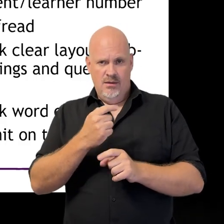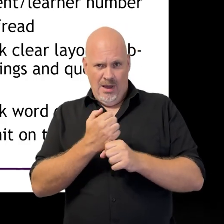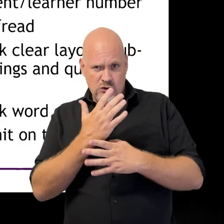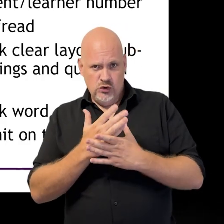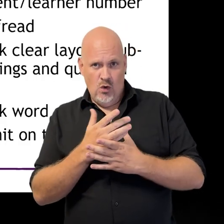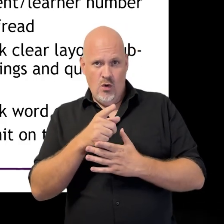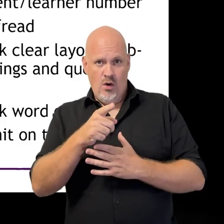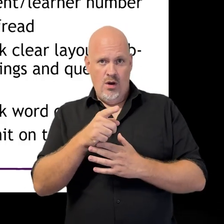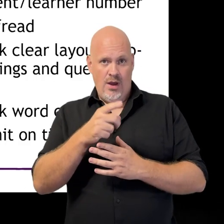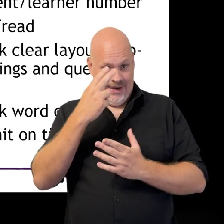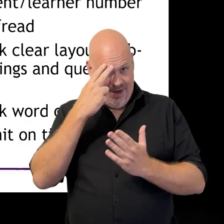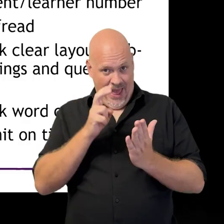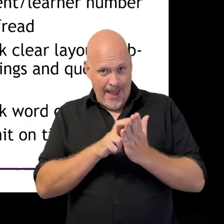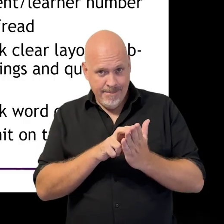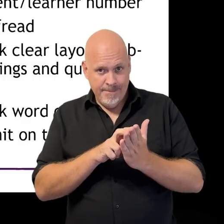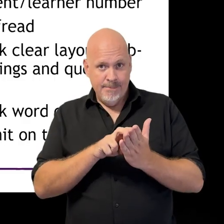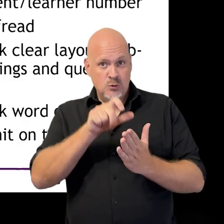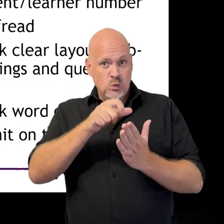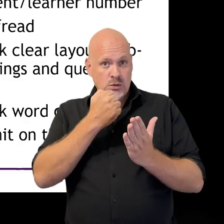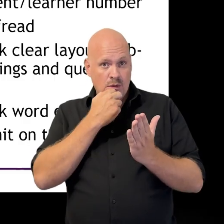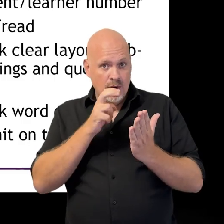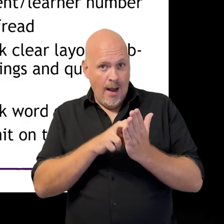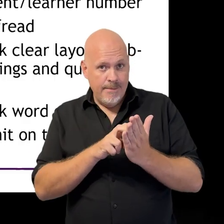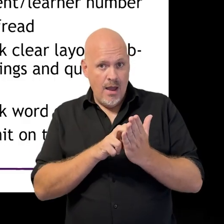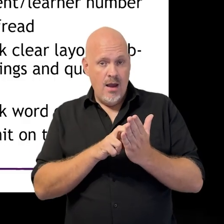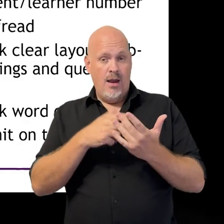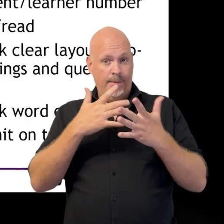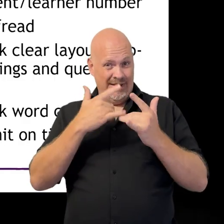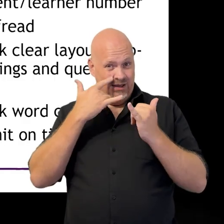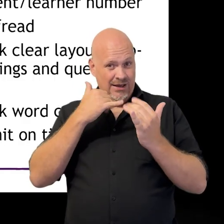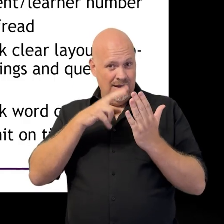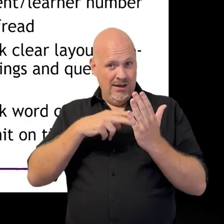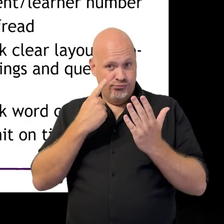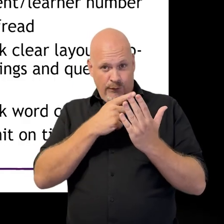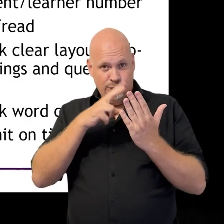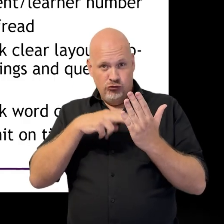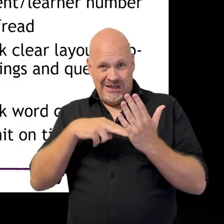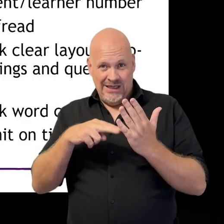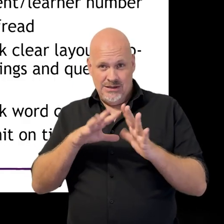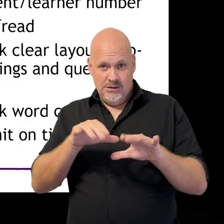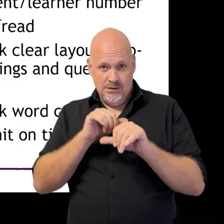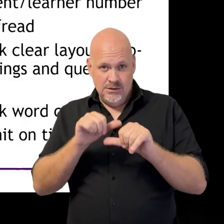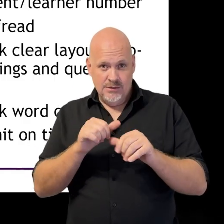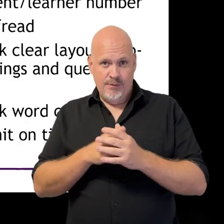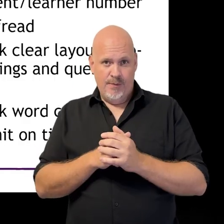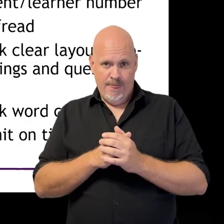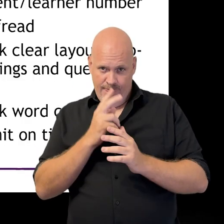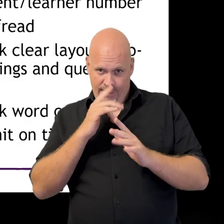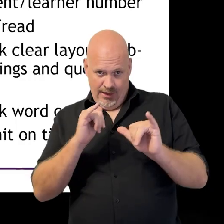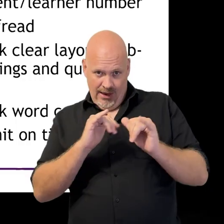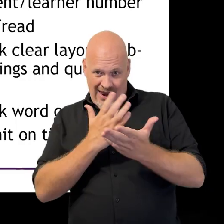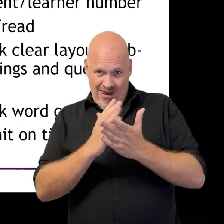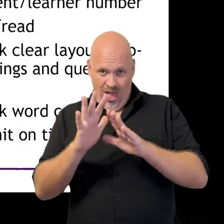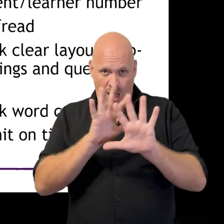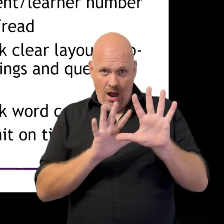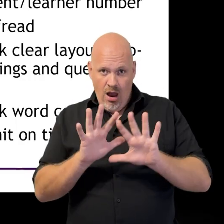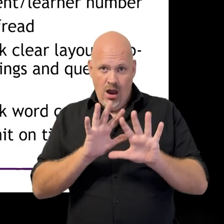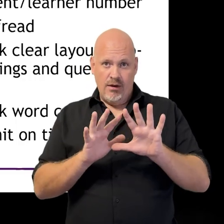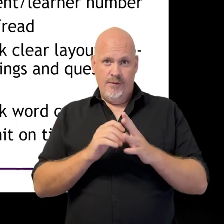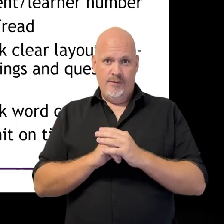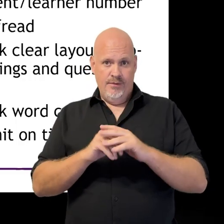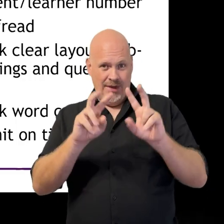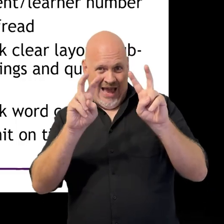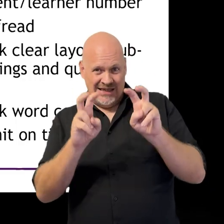layout, subheadings or question references? Have you checked your word count? And then most of all, submit it on time. There's